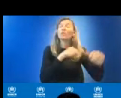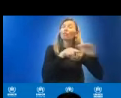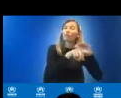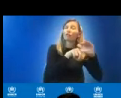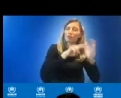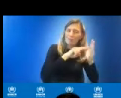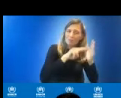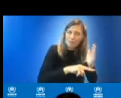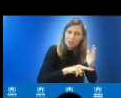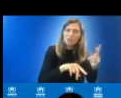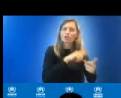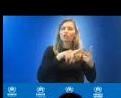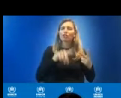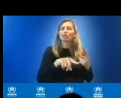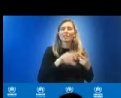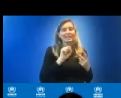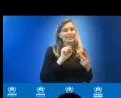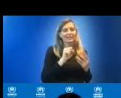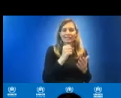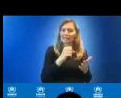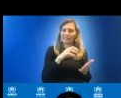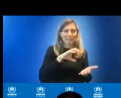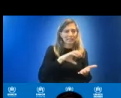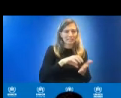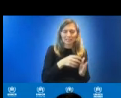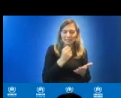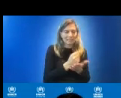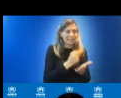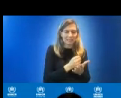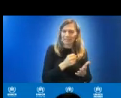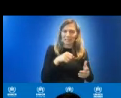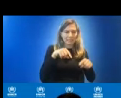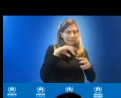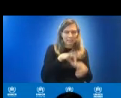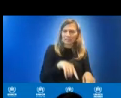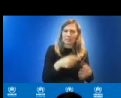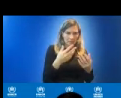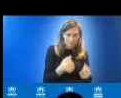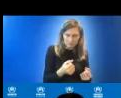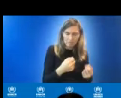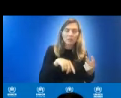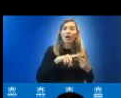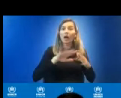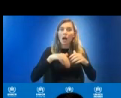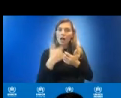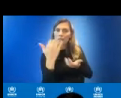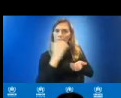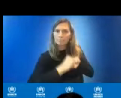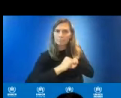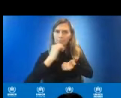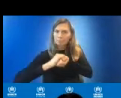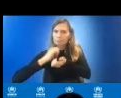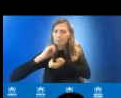Convention and the Statelessness Conventions, finding other partners and actors that we can work with to strengthen